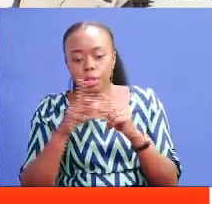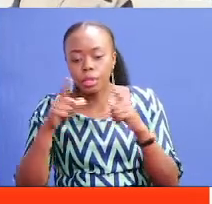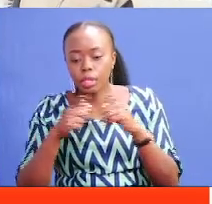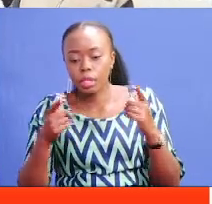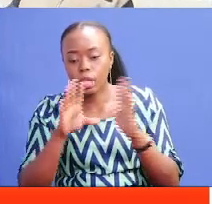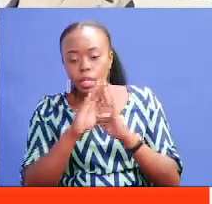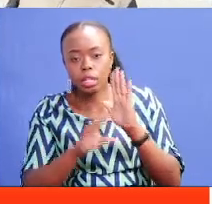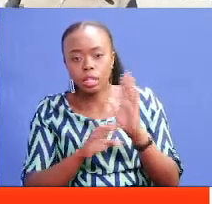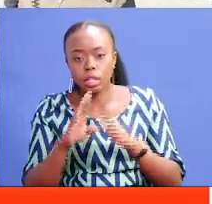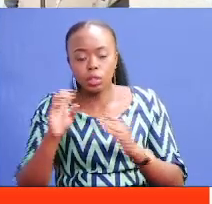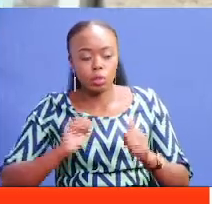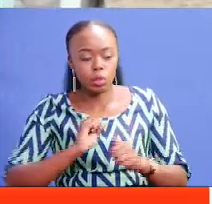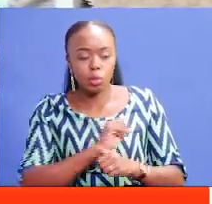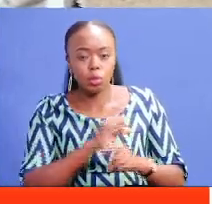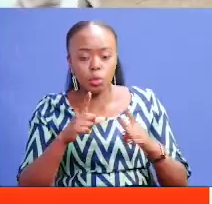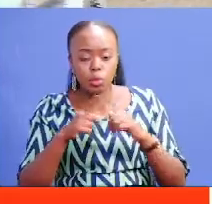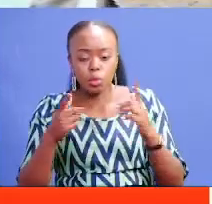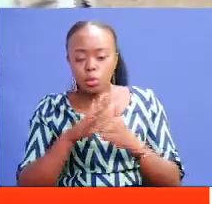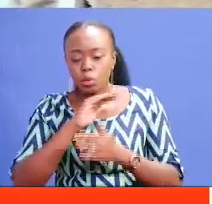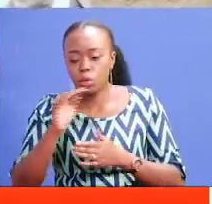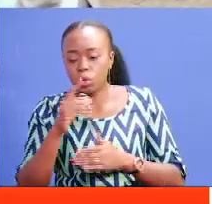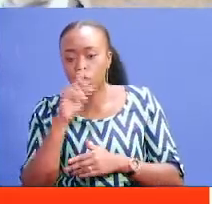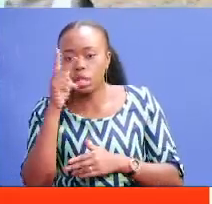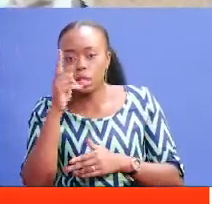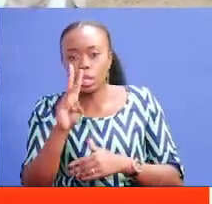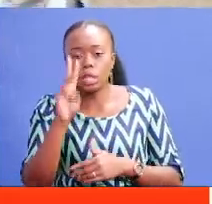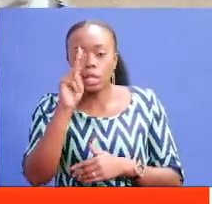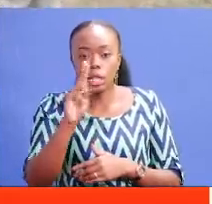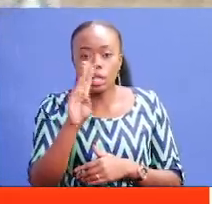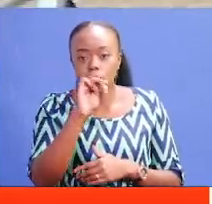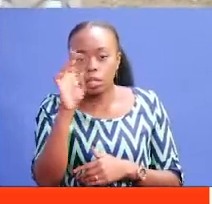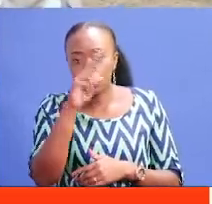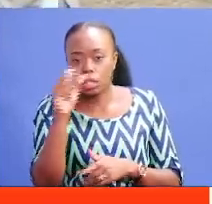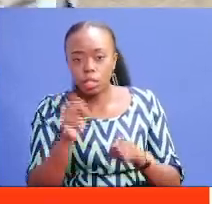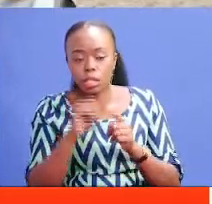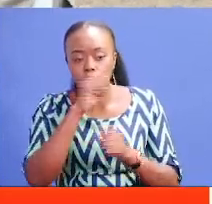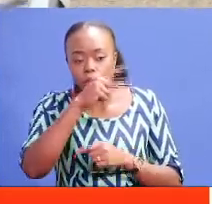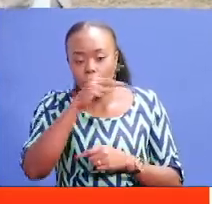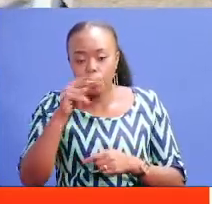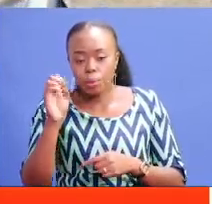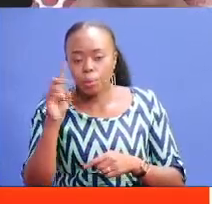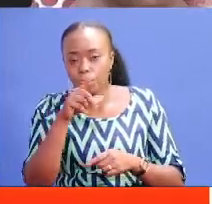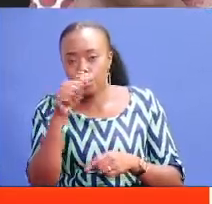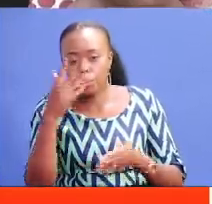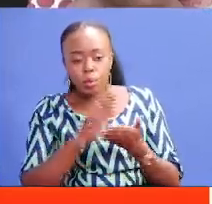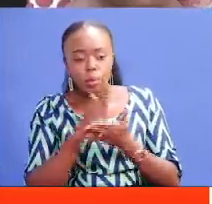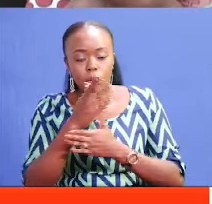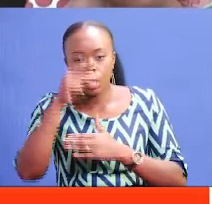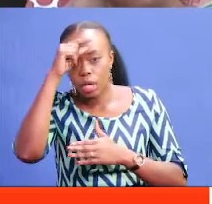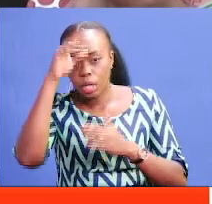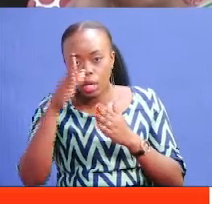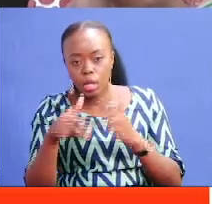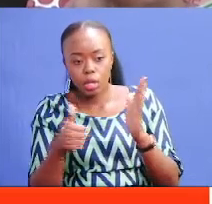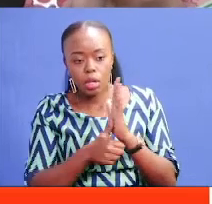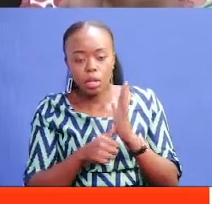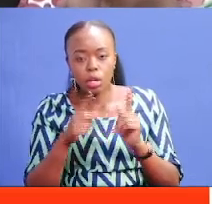Commission, Senate and National Assembly Land Committees, Kenya Wildlife Service, IPOA and other human rights and land-related government